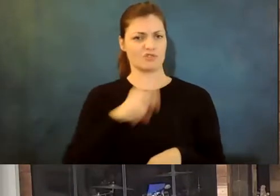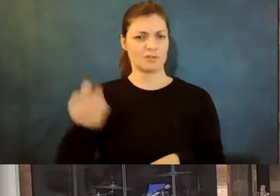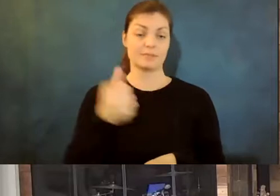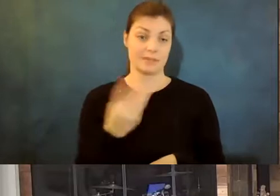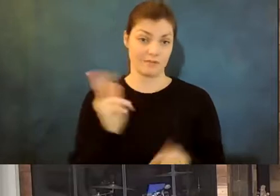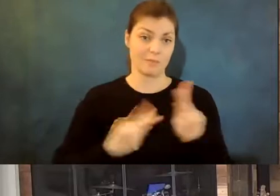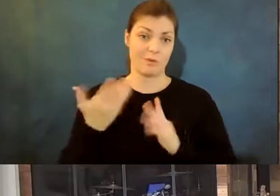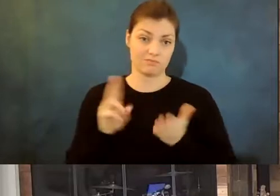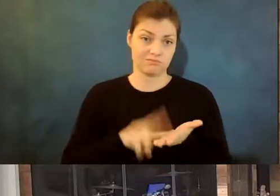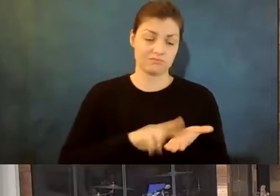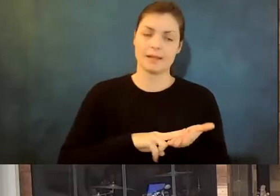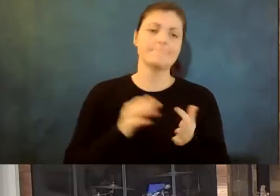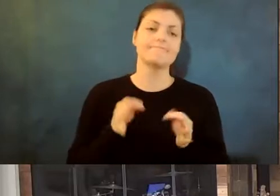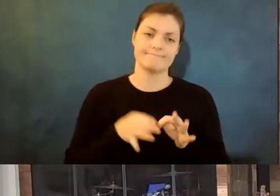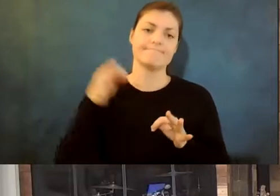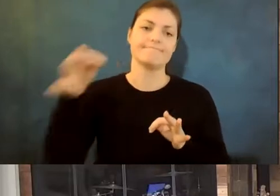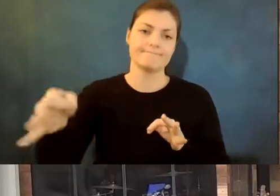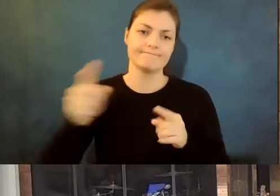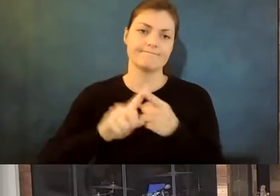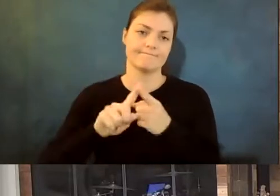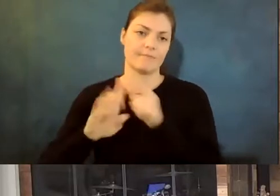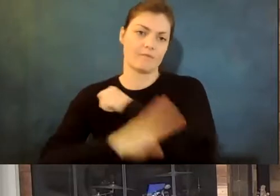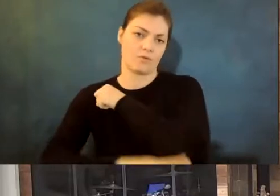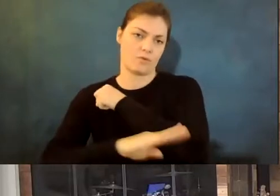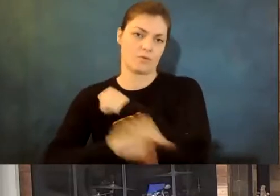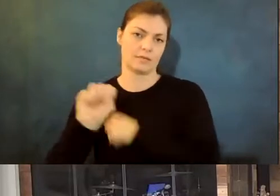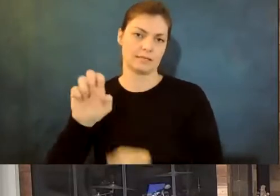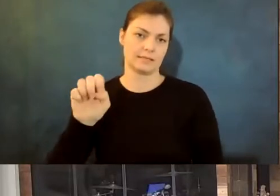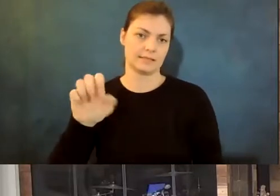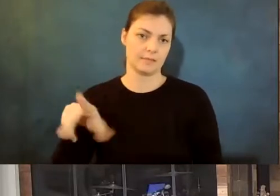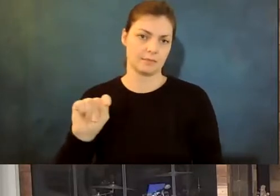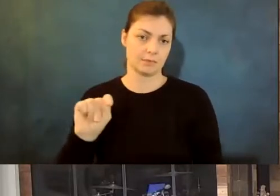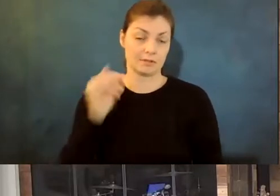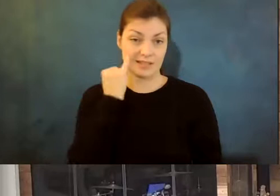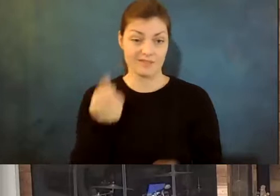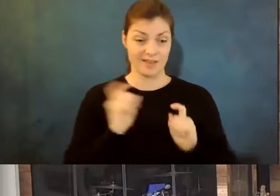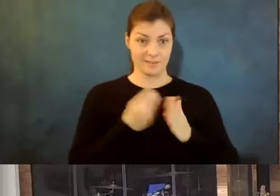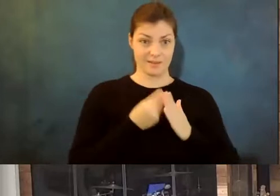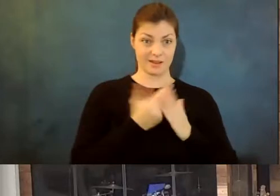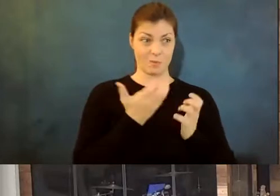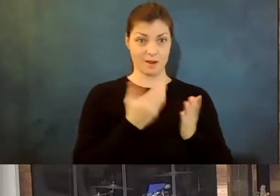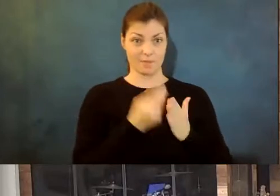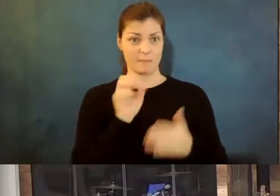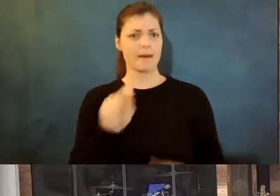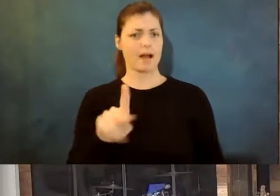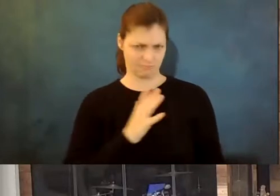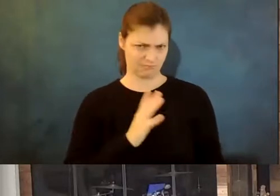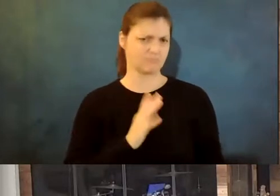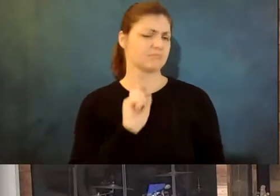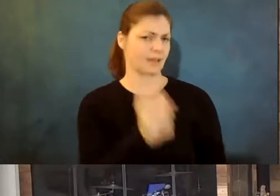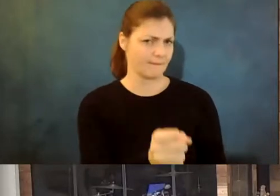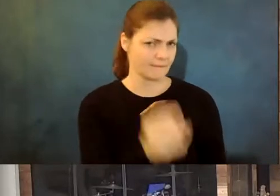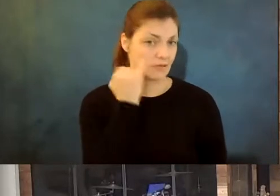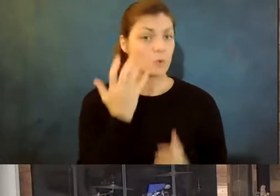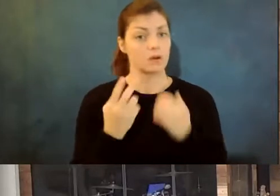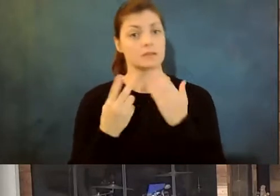up. We have postponed it until September. So if you gave us money and you want the money back, We will give it to you. If you want to